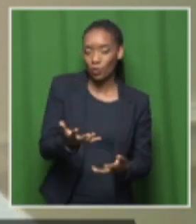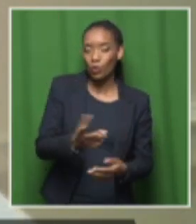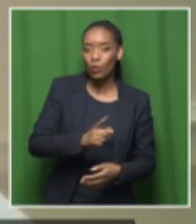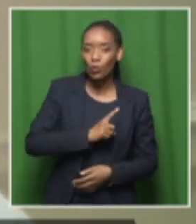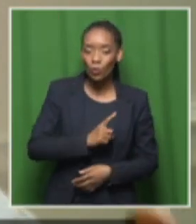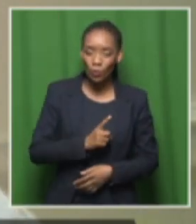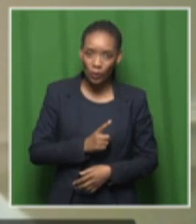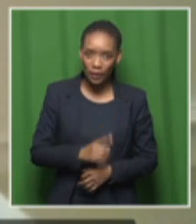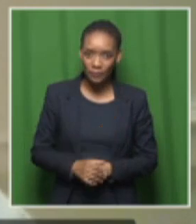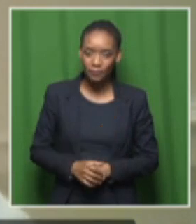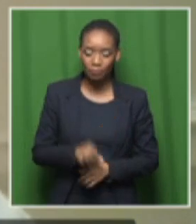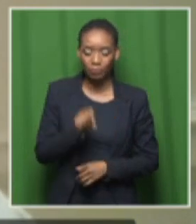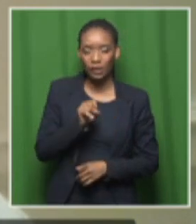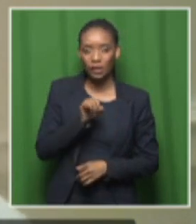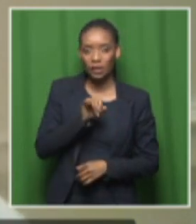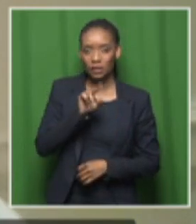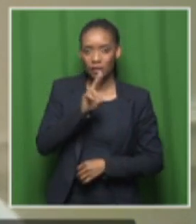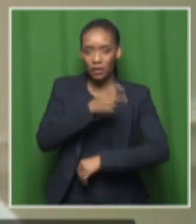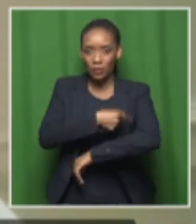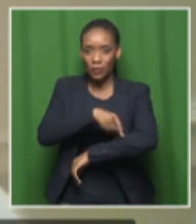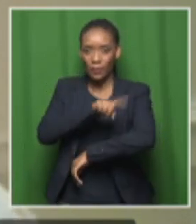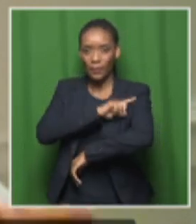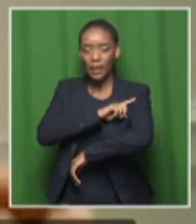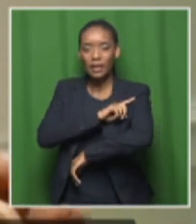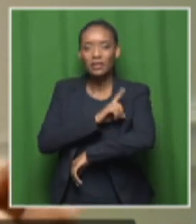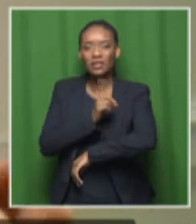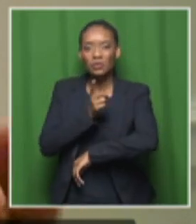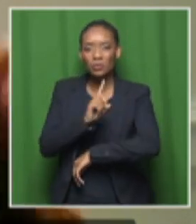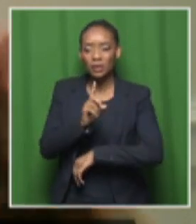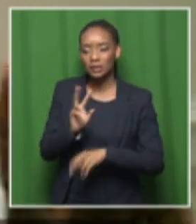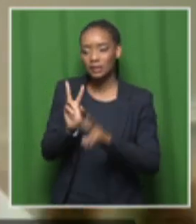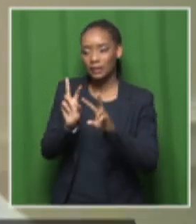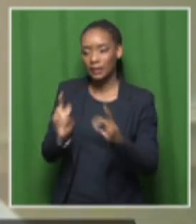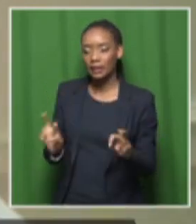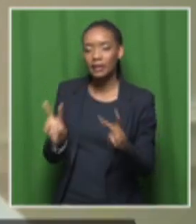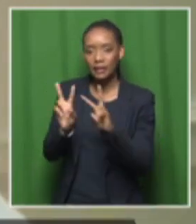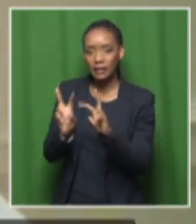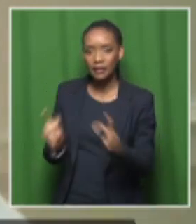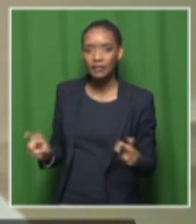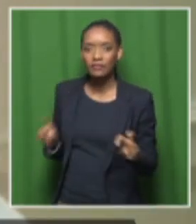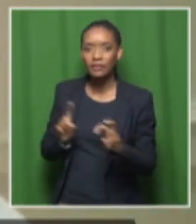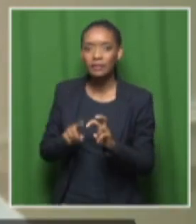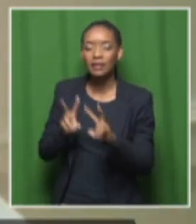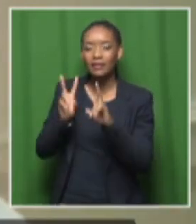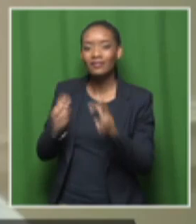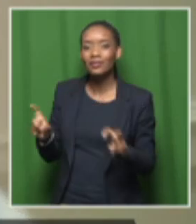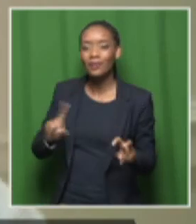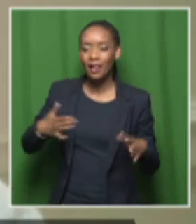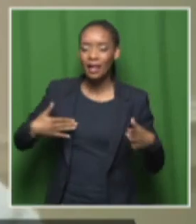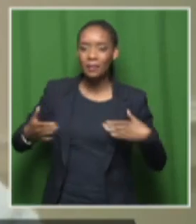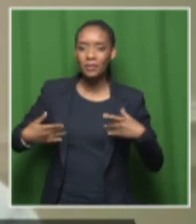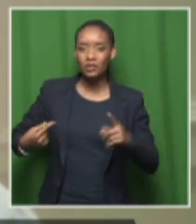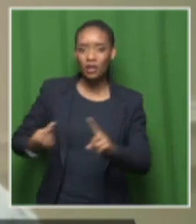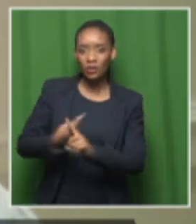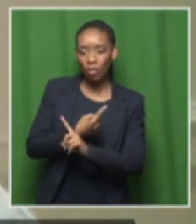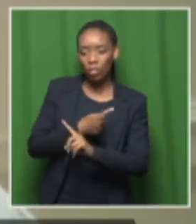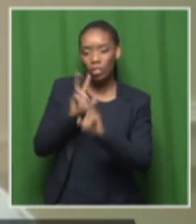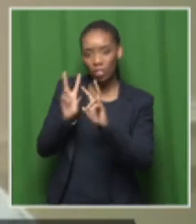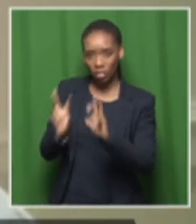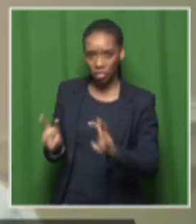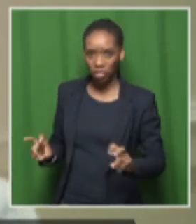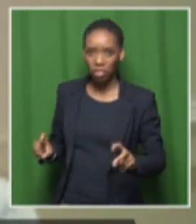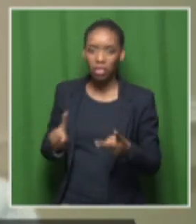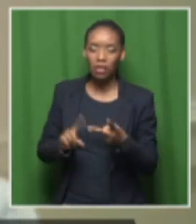of the SIU's mandate to investigate is to investigate maladministration as well, over and above